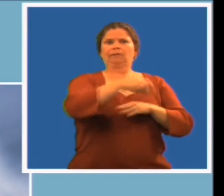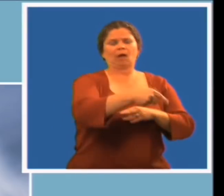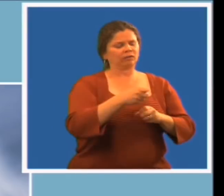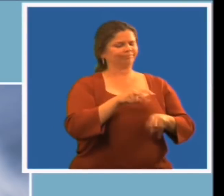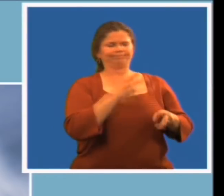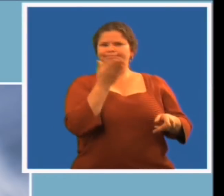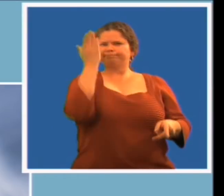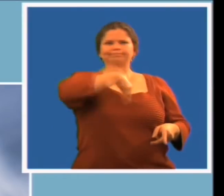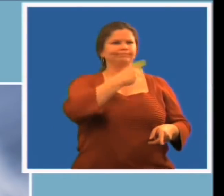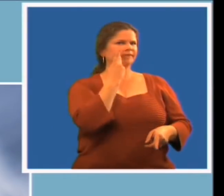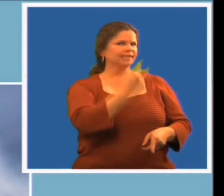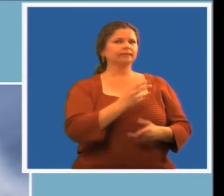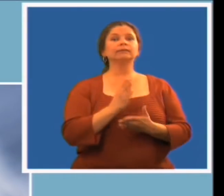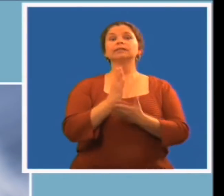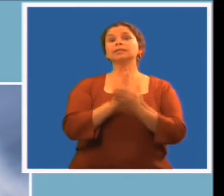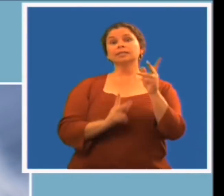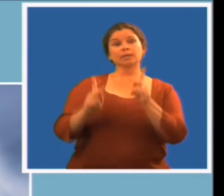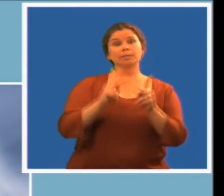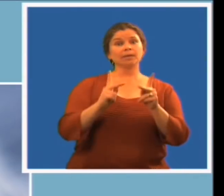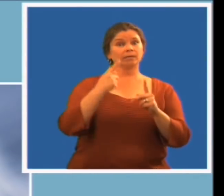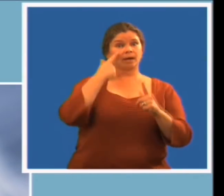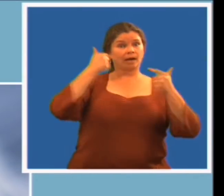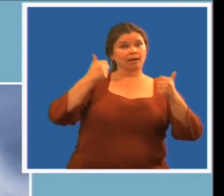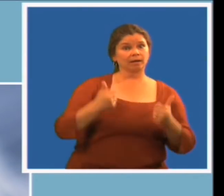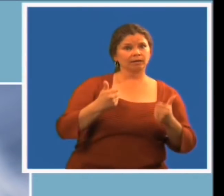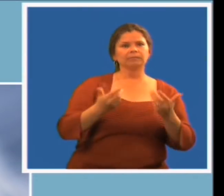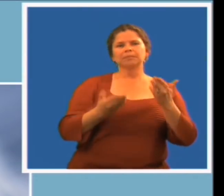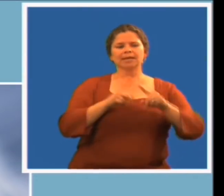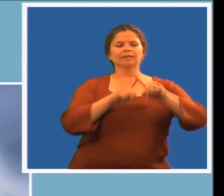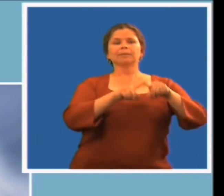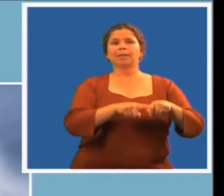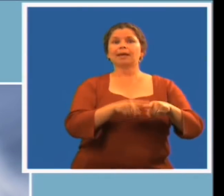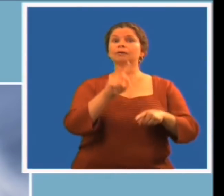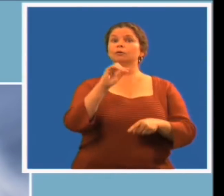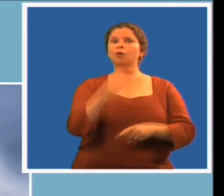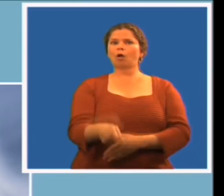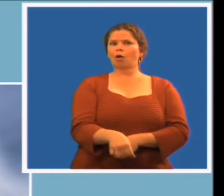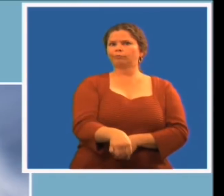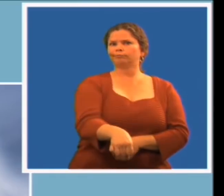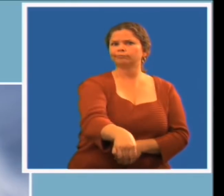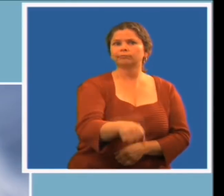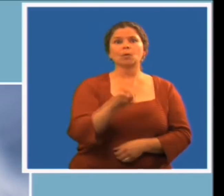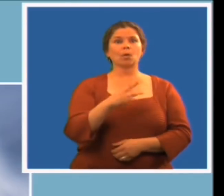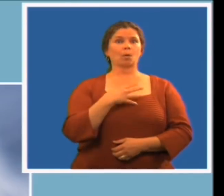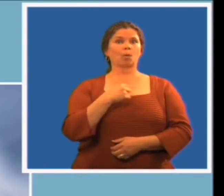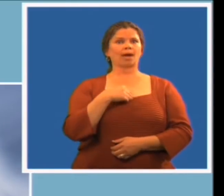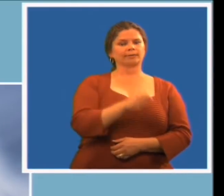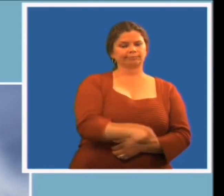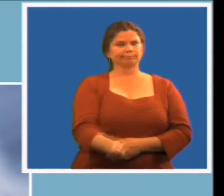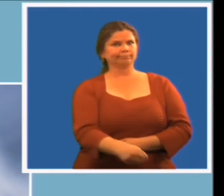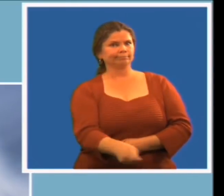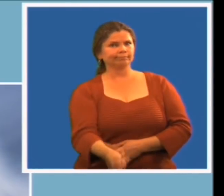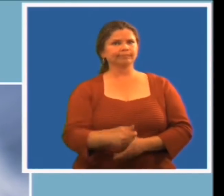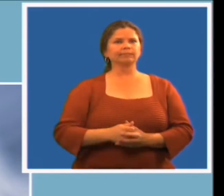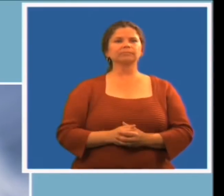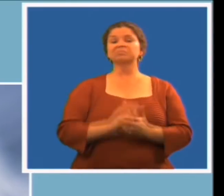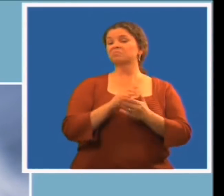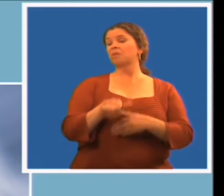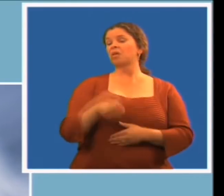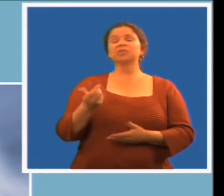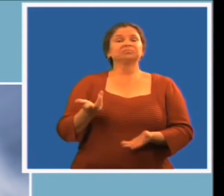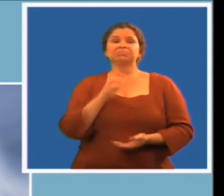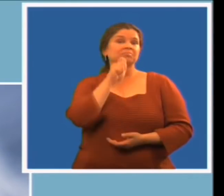locate landmarks, or see hazards. Some people with vision loss may use a guide dog or a white cane, but others may